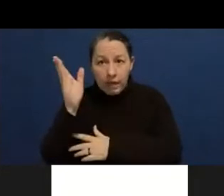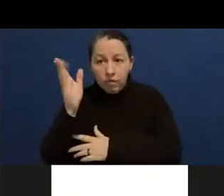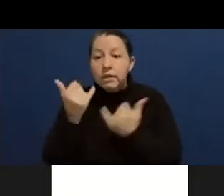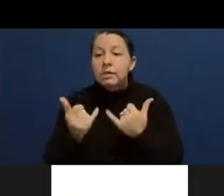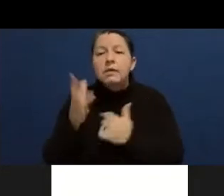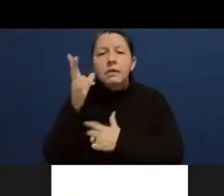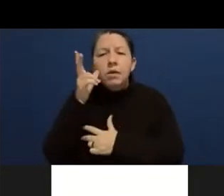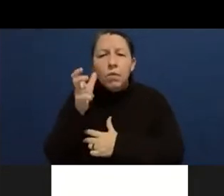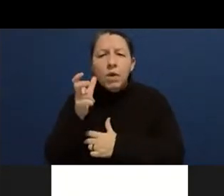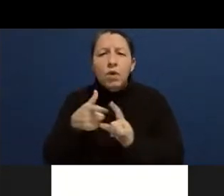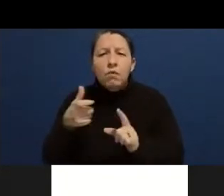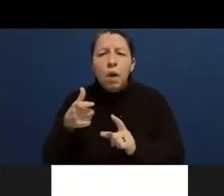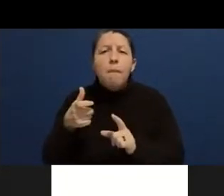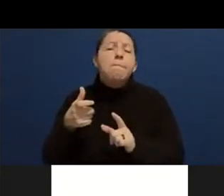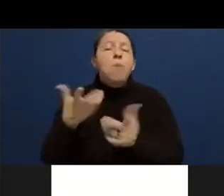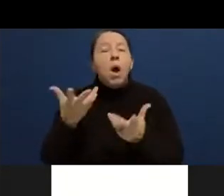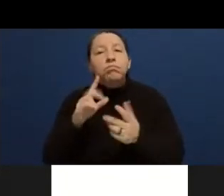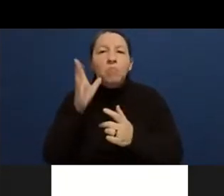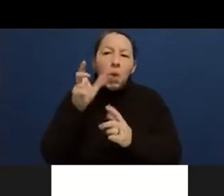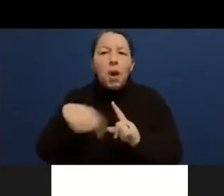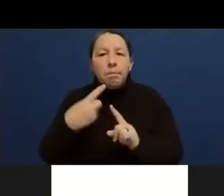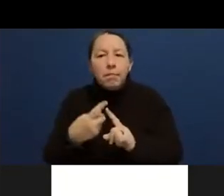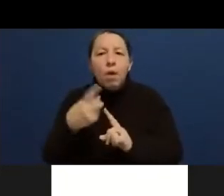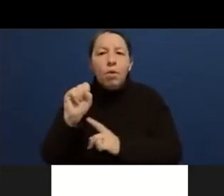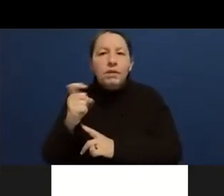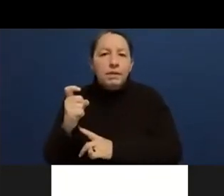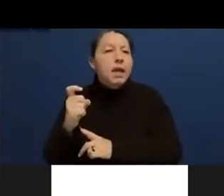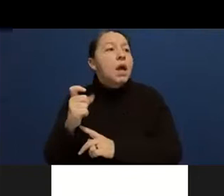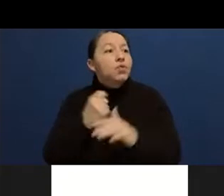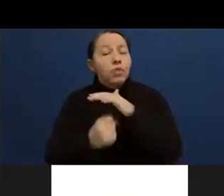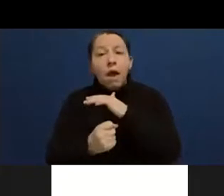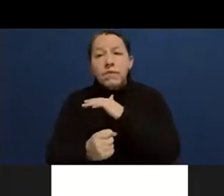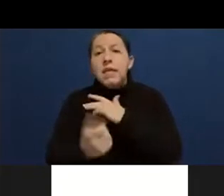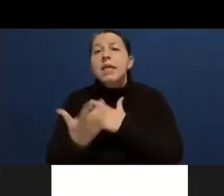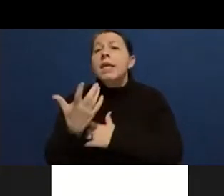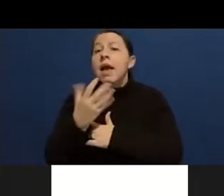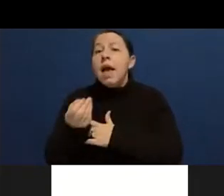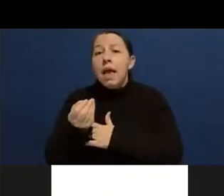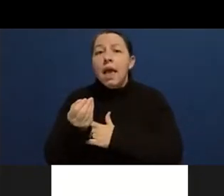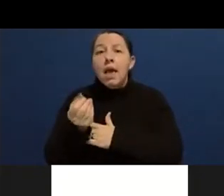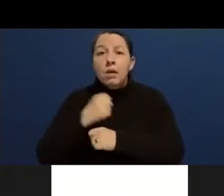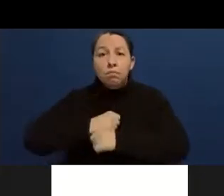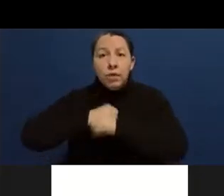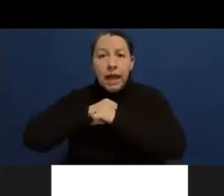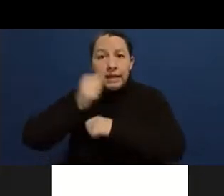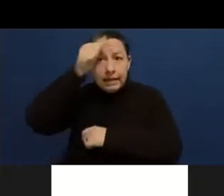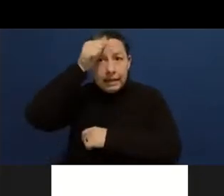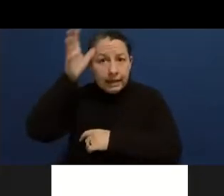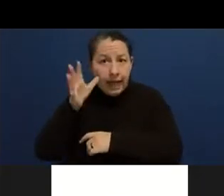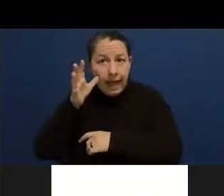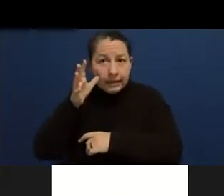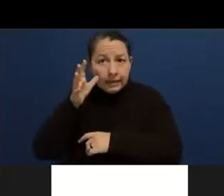hear about sex trafficking and protecting Alaska Native women